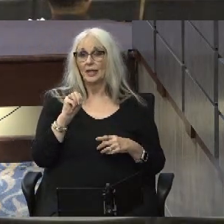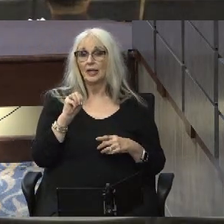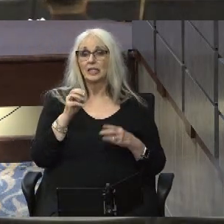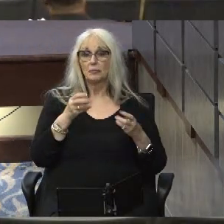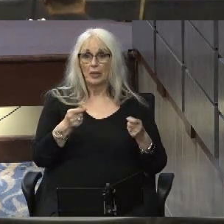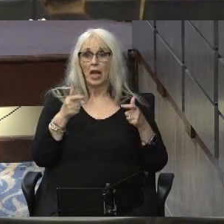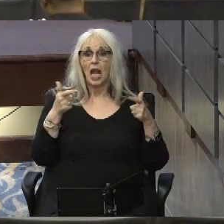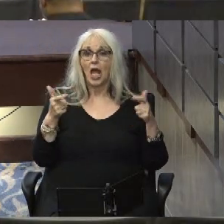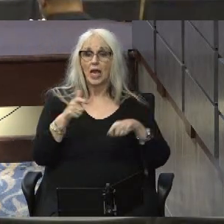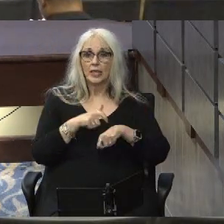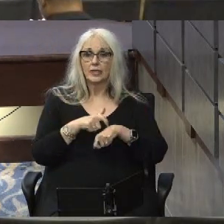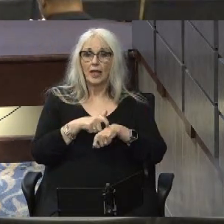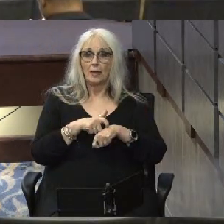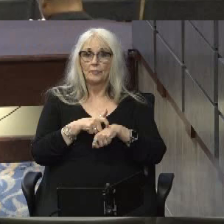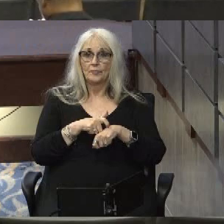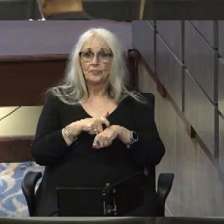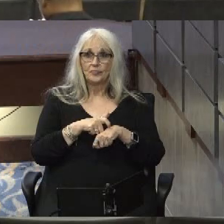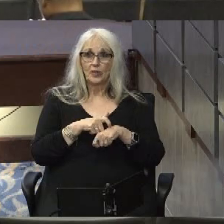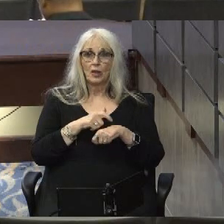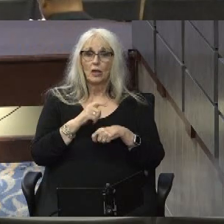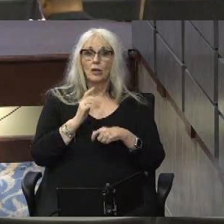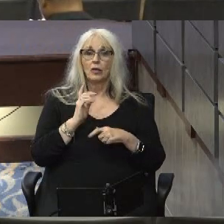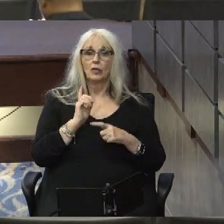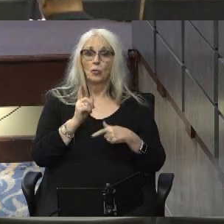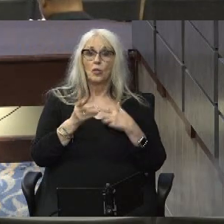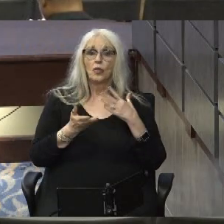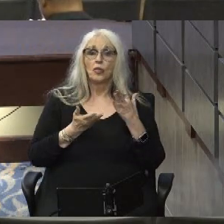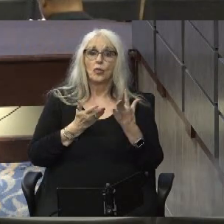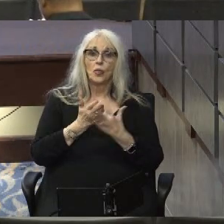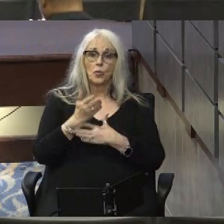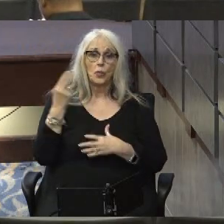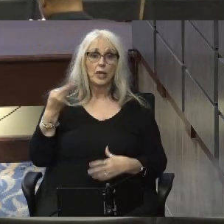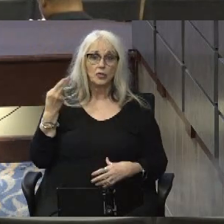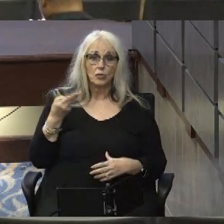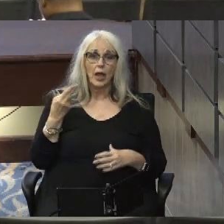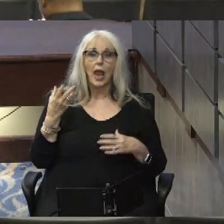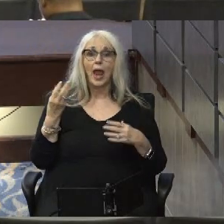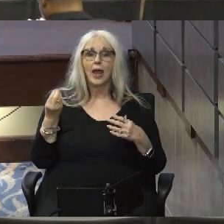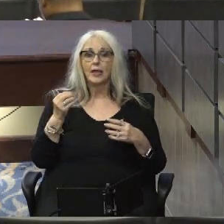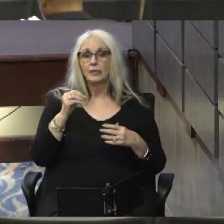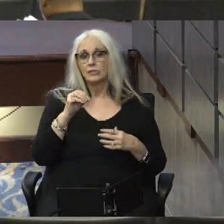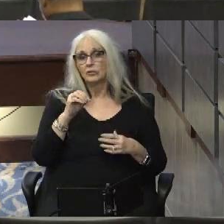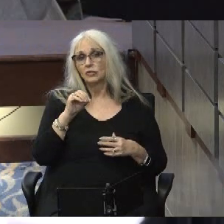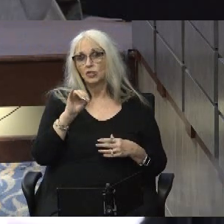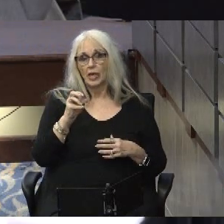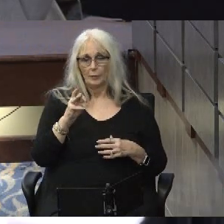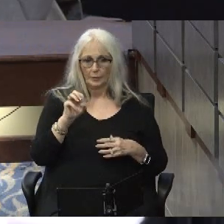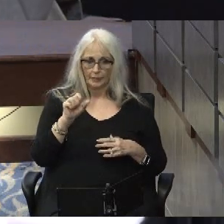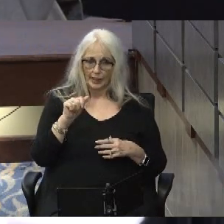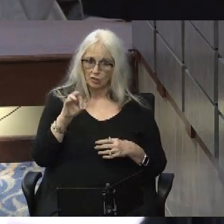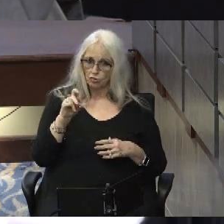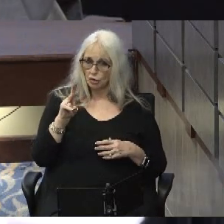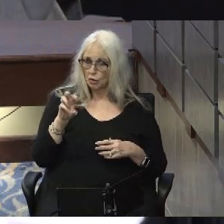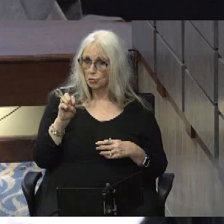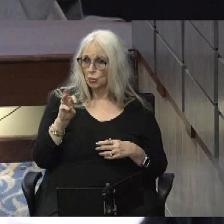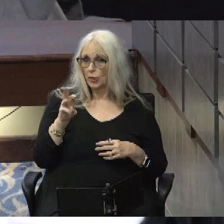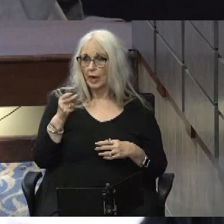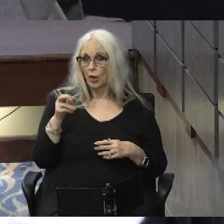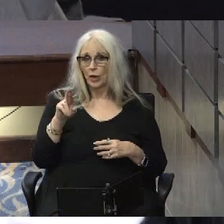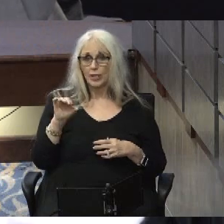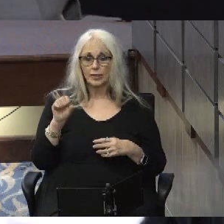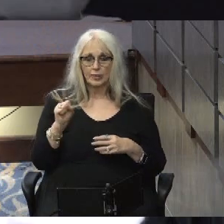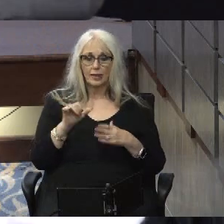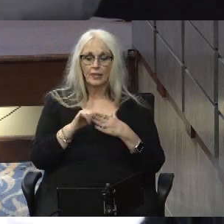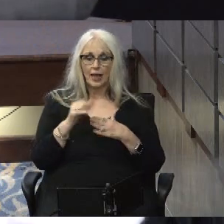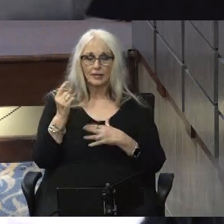a lot of time going through history. For example, the James Andrew Harris that you see there at the bottom was something